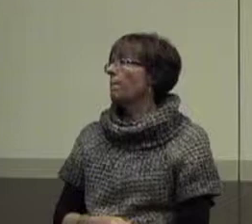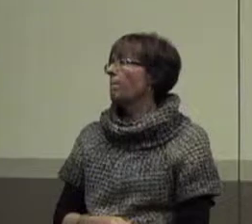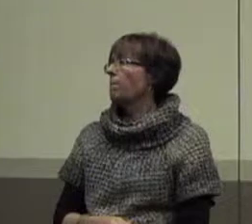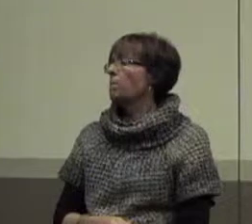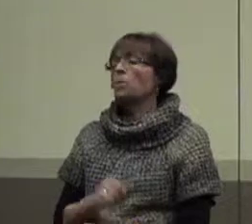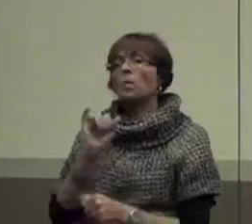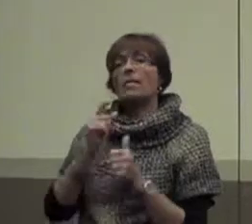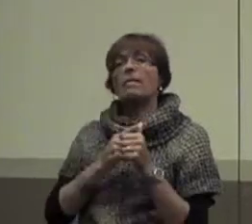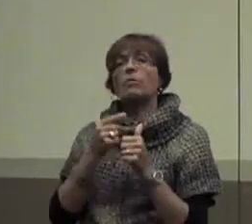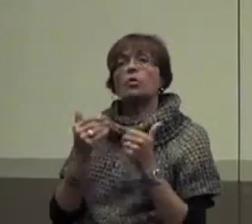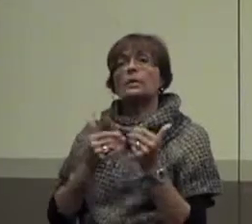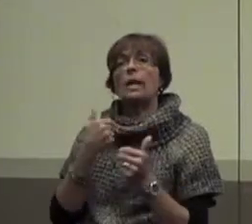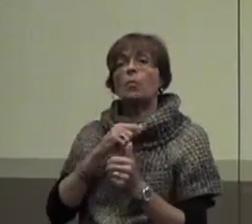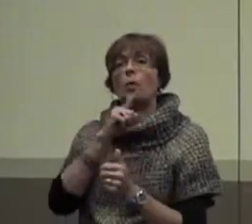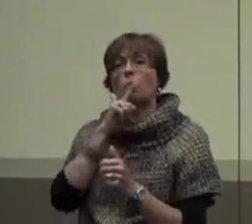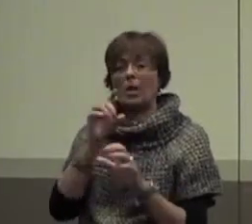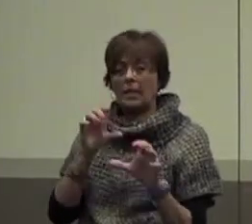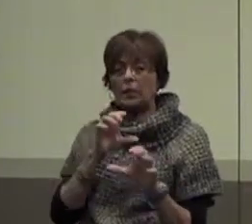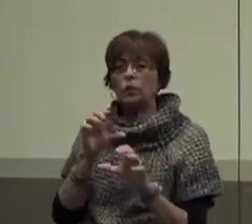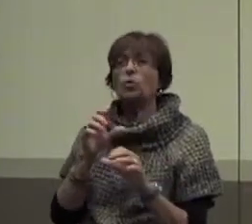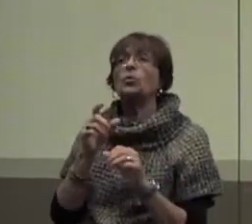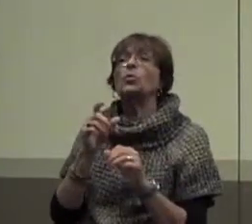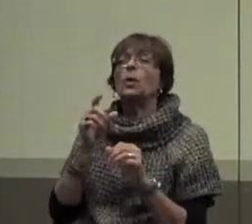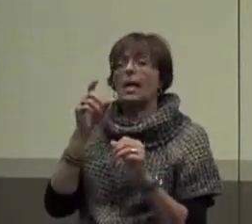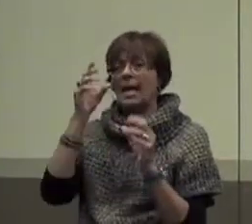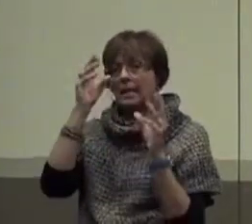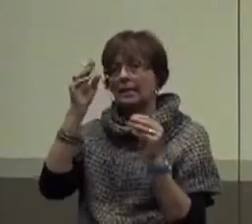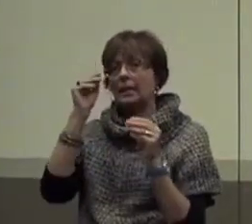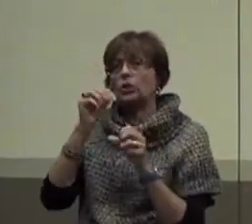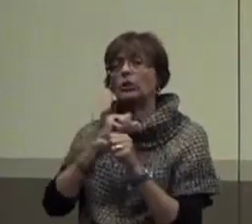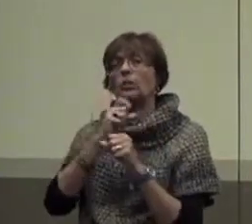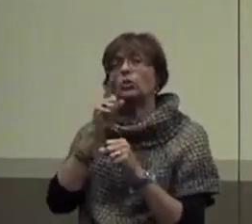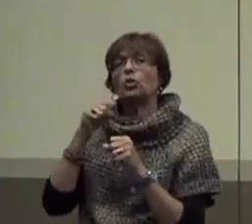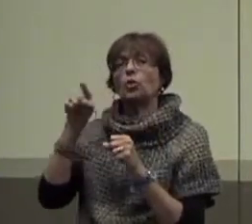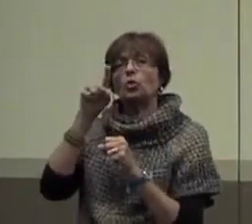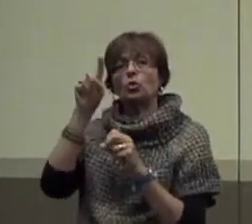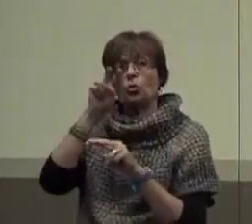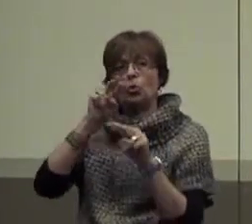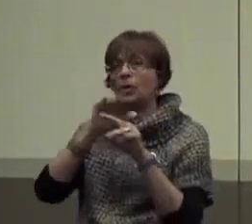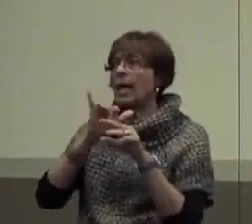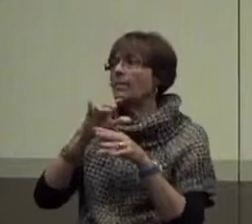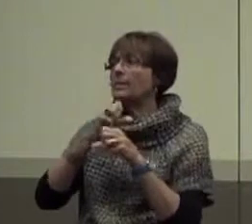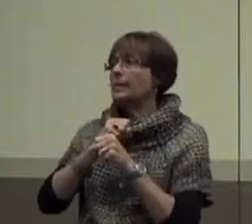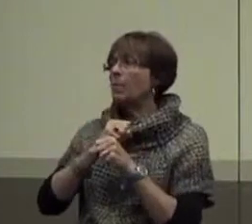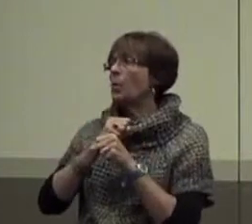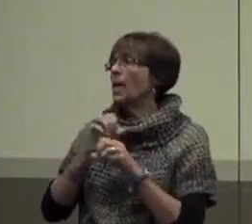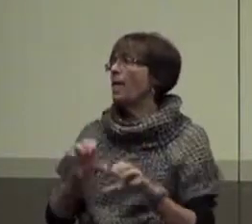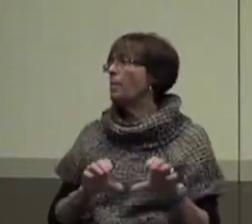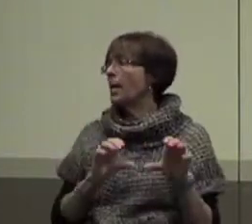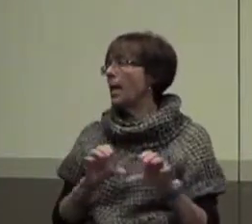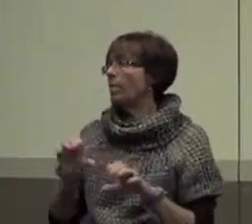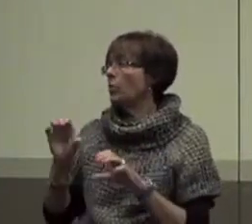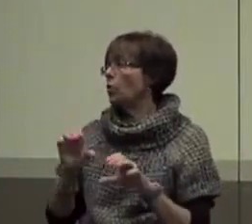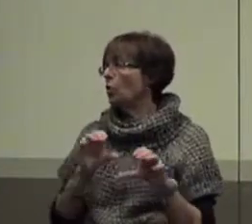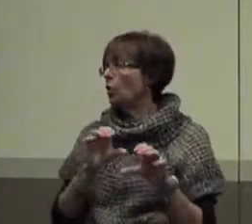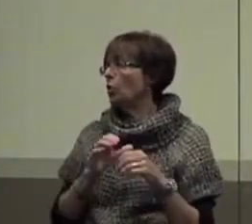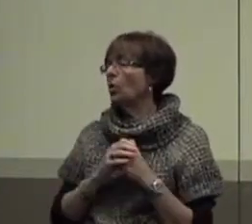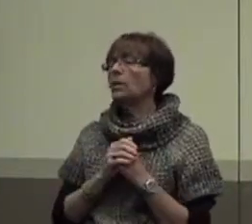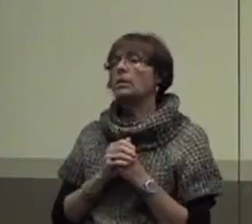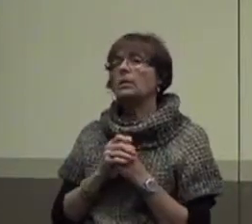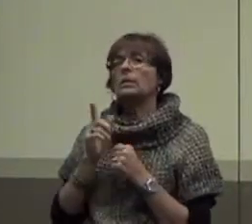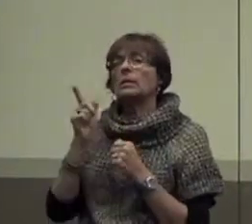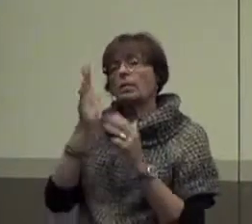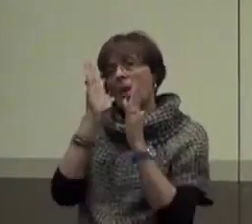So the first step that we really do and teach is to make sure you look at that summary of behavior,